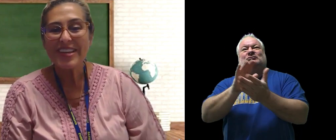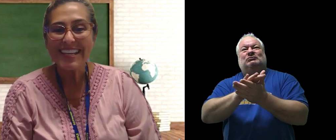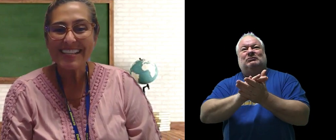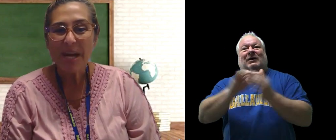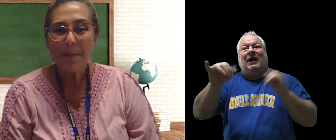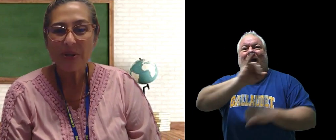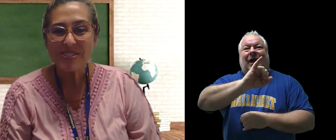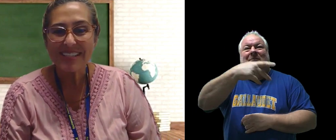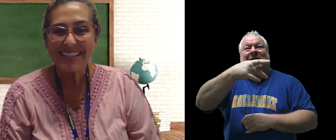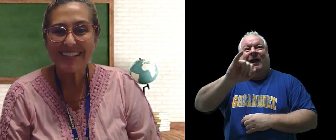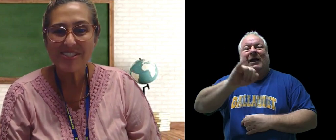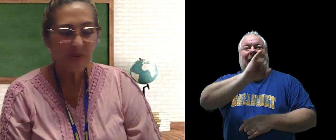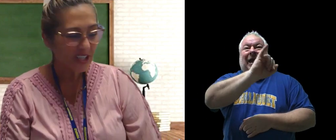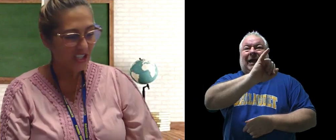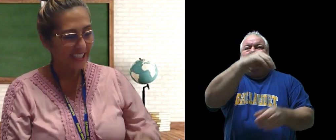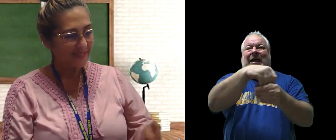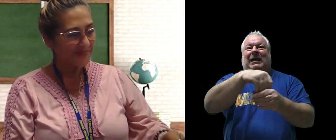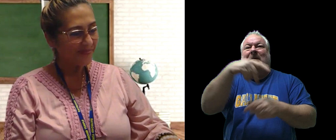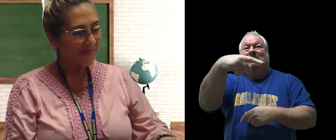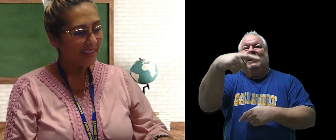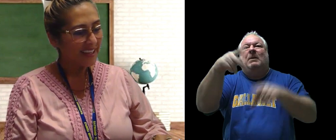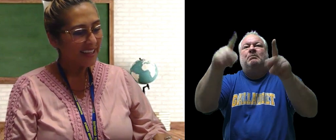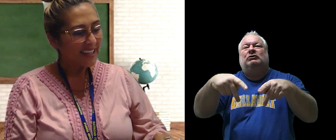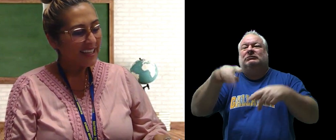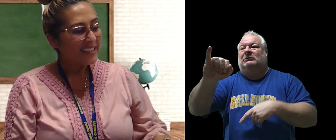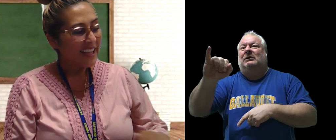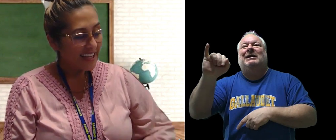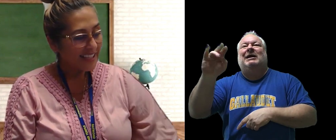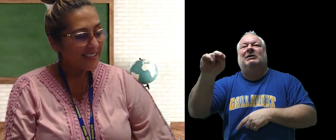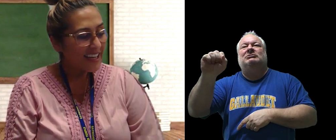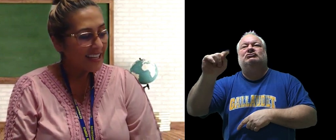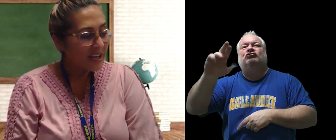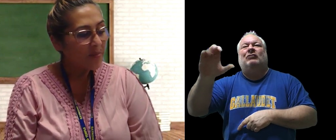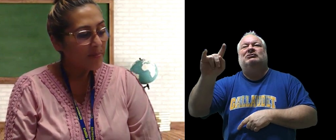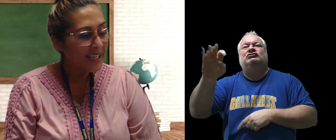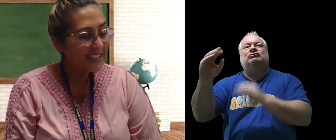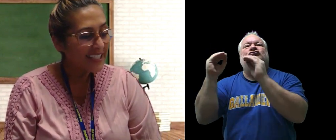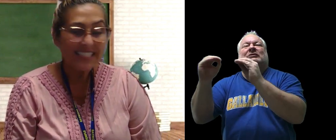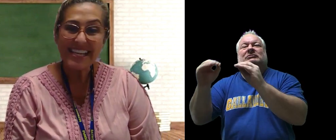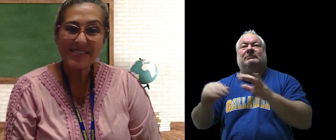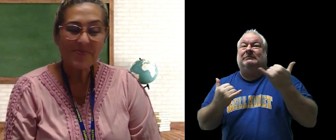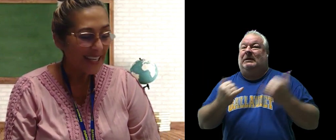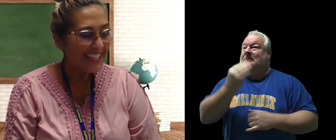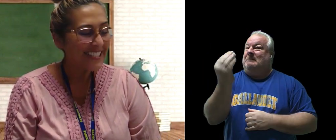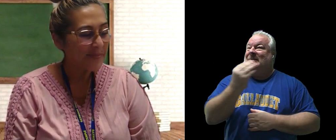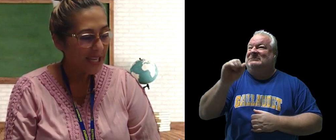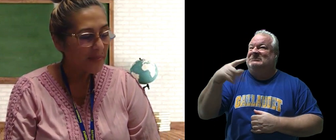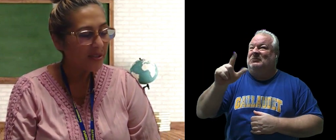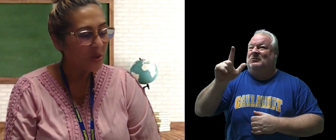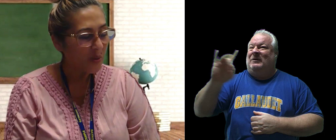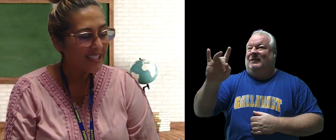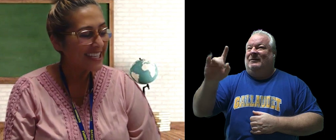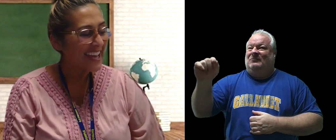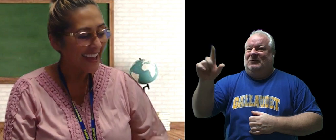of in-person instruction. Like I said, today's Monday,